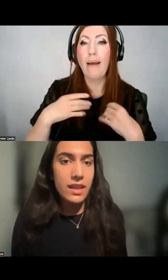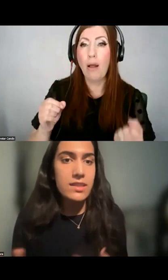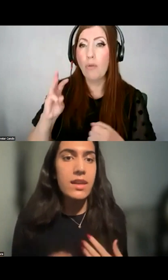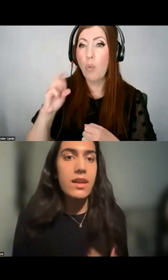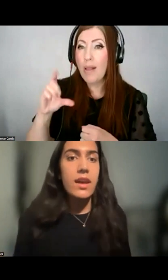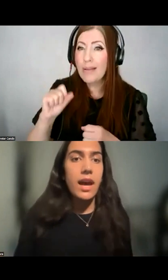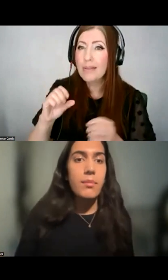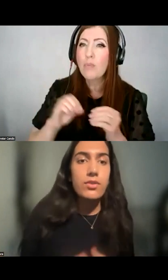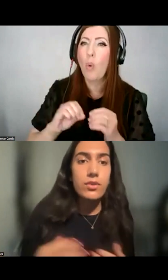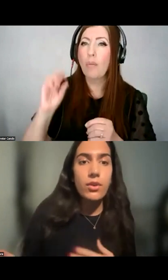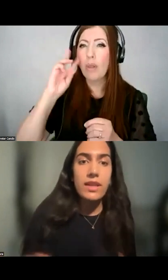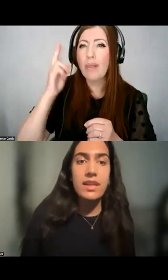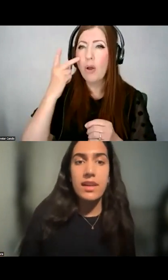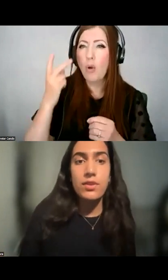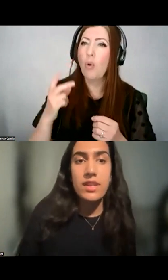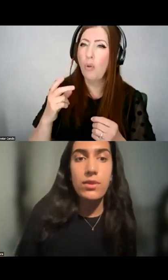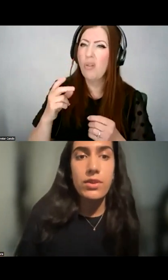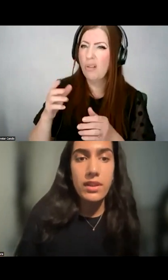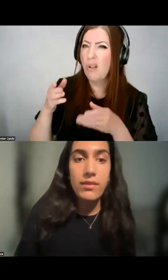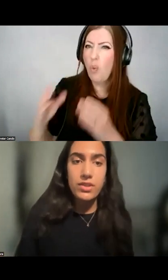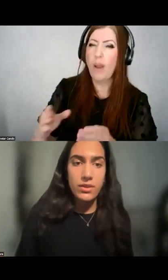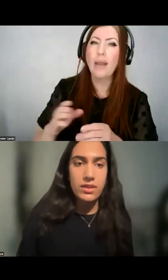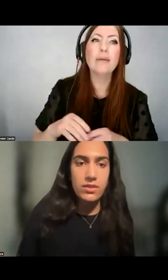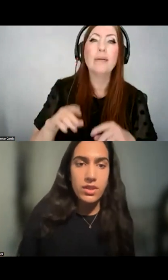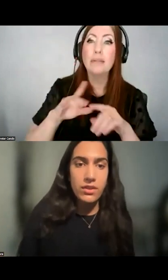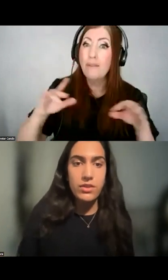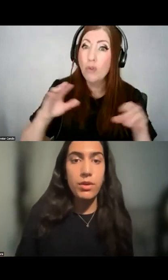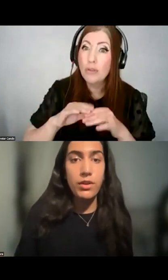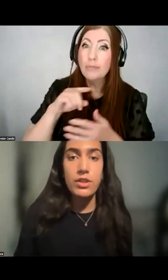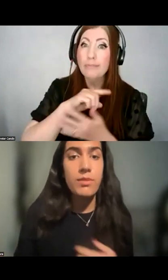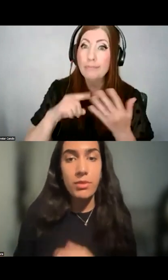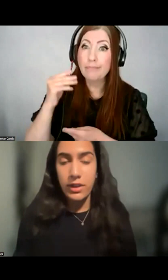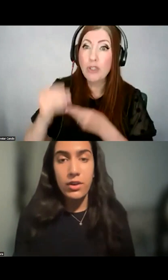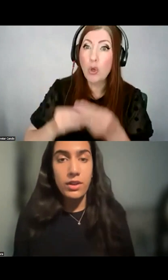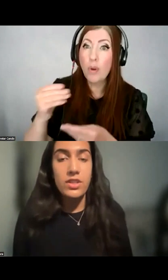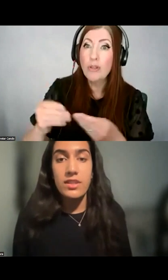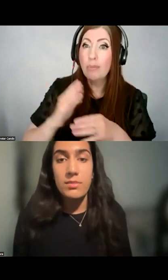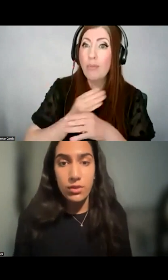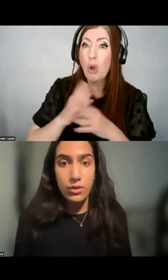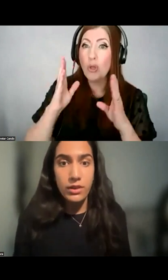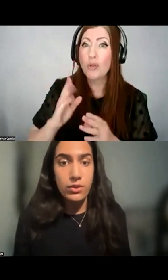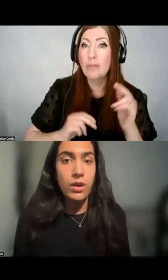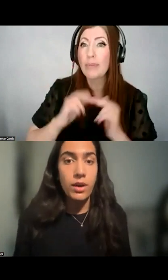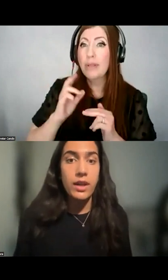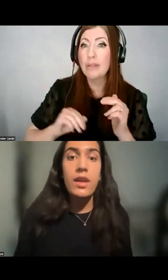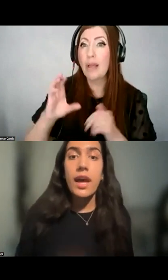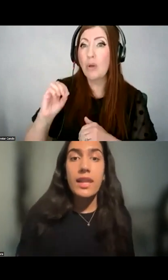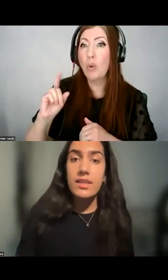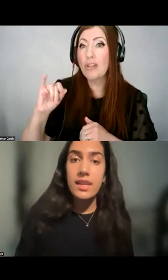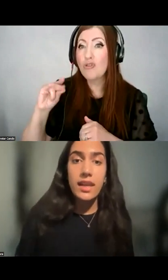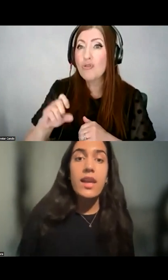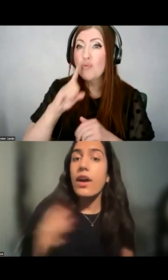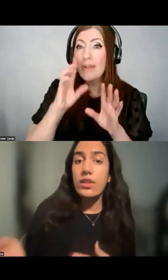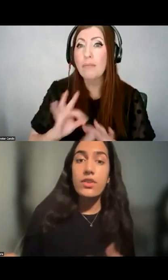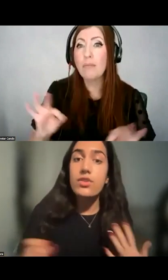policy sense. Also coalescing diverse stakeholders and leveraging those intergenerational partnerships by building coalitions has been so critical to our work. At the end of